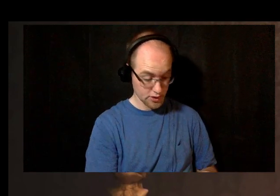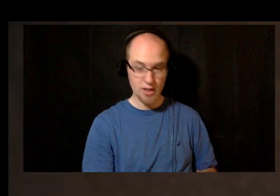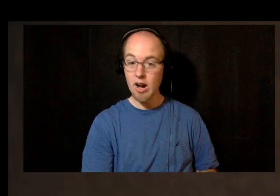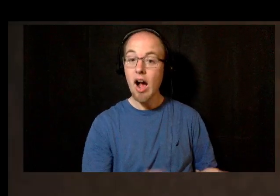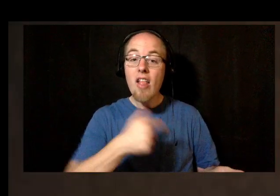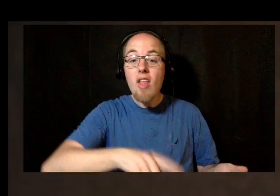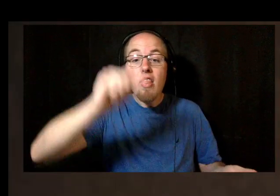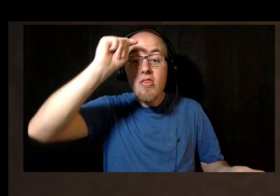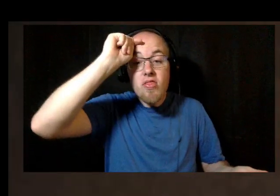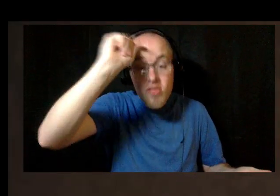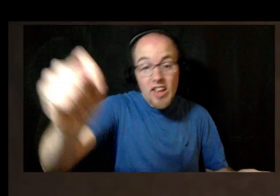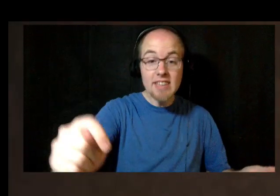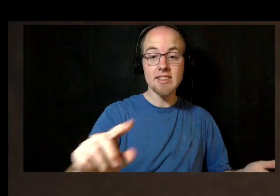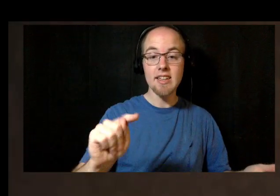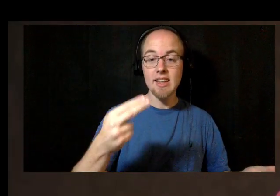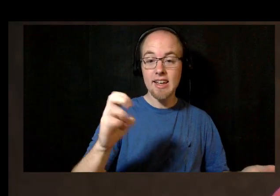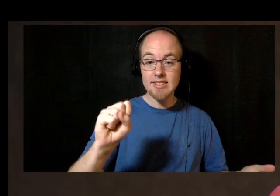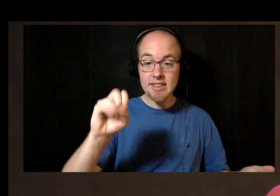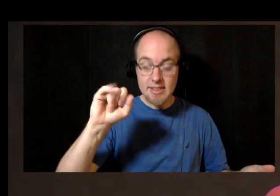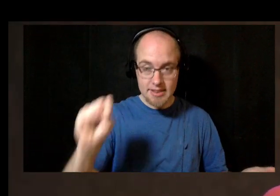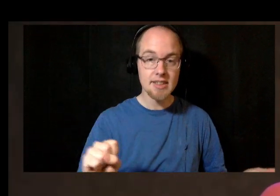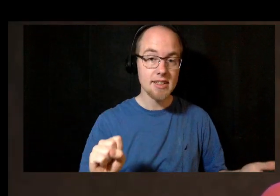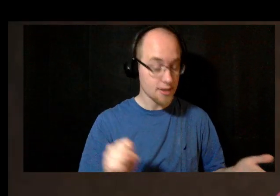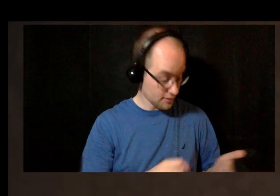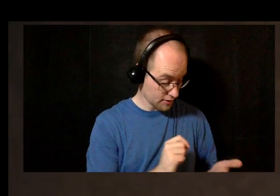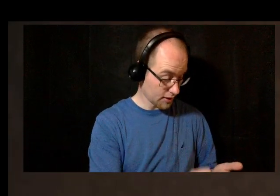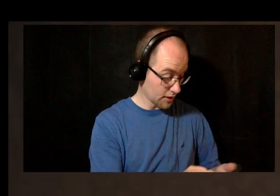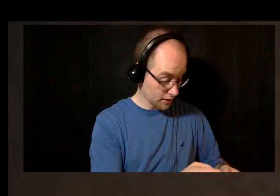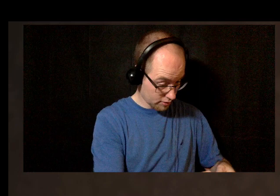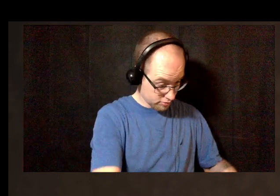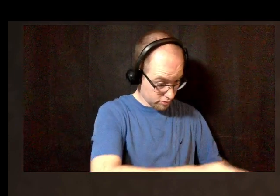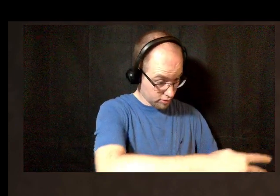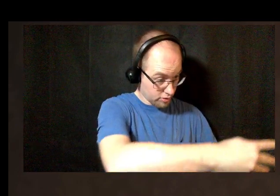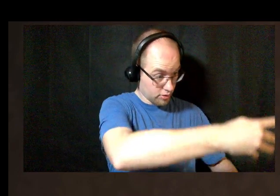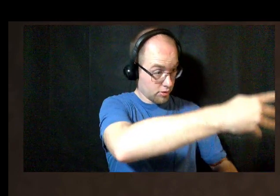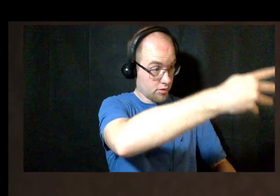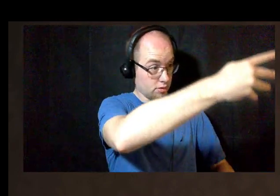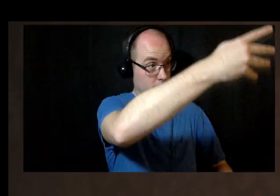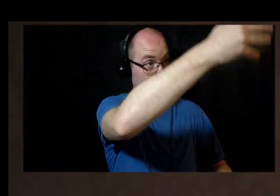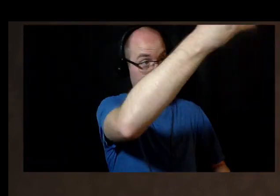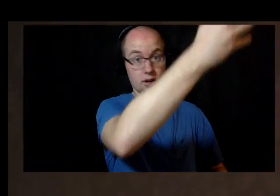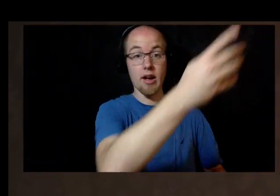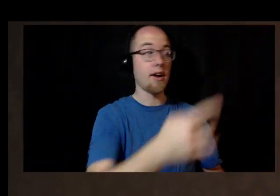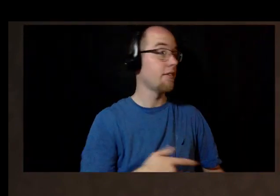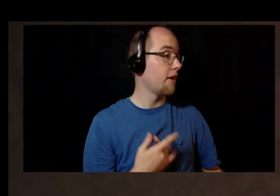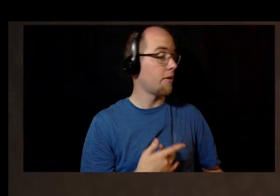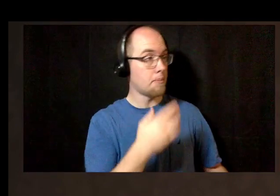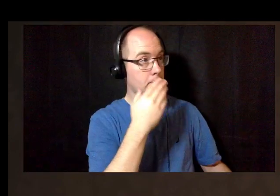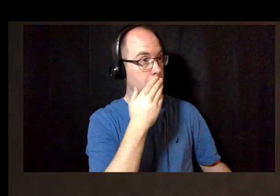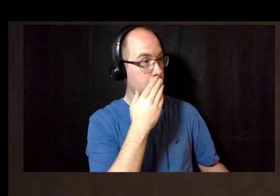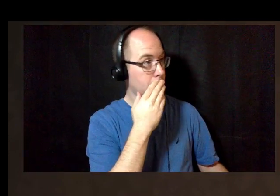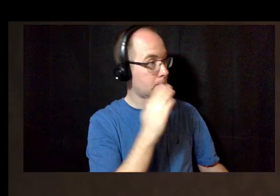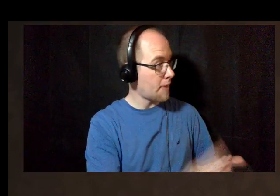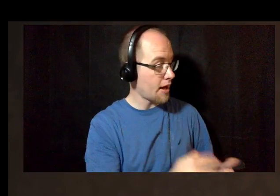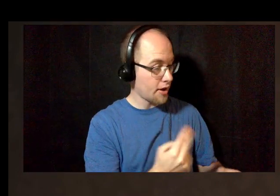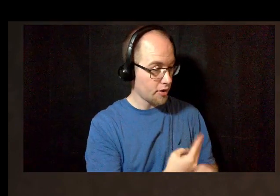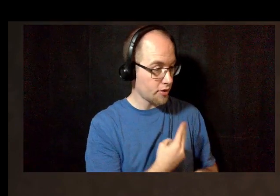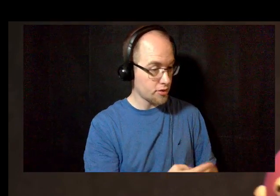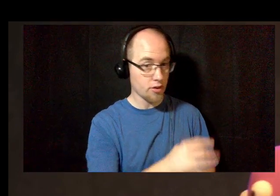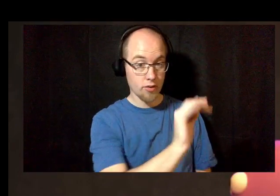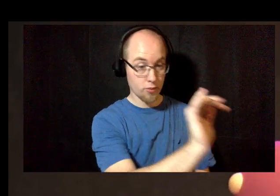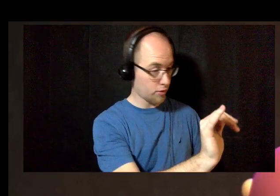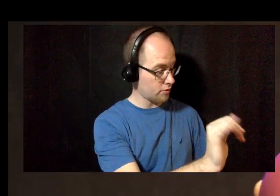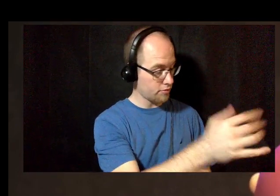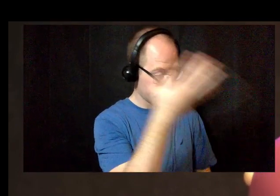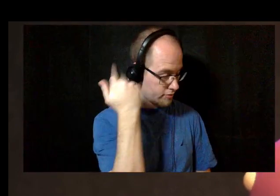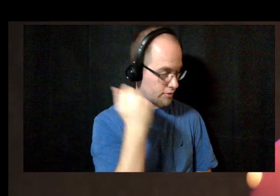a fucking thesis. He must have felt so bad about only using a single consonant in his previous text that